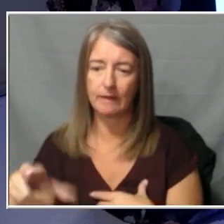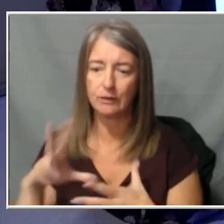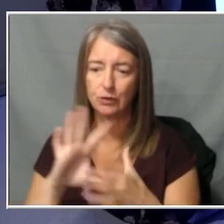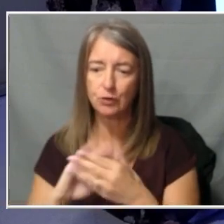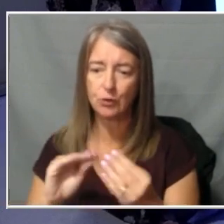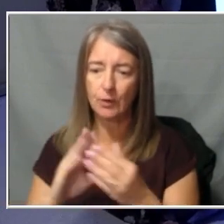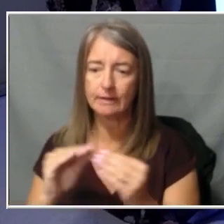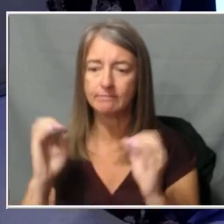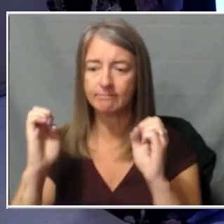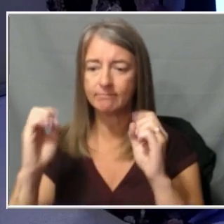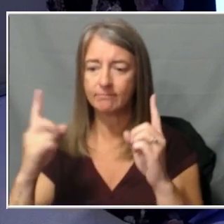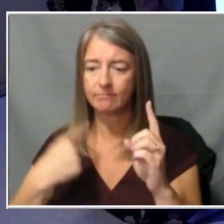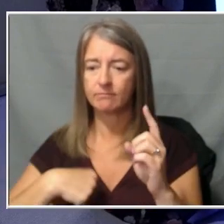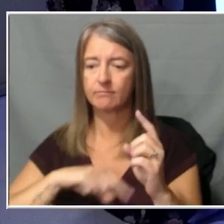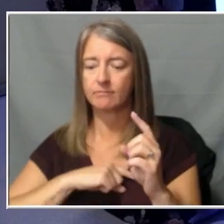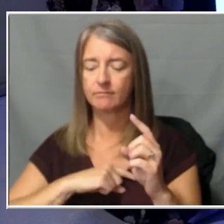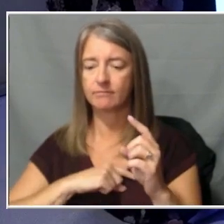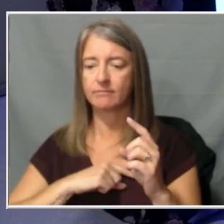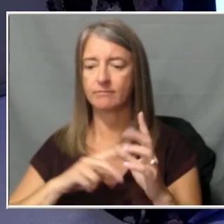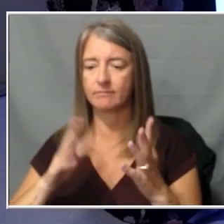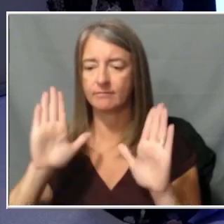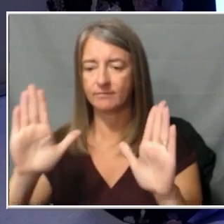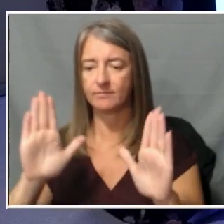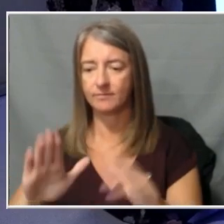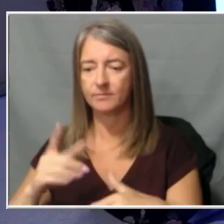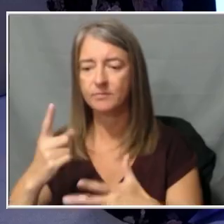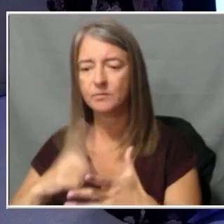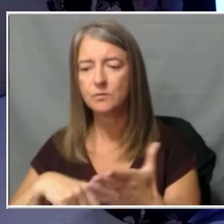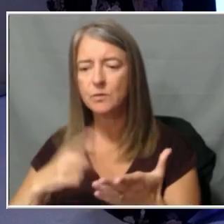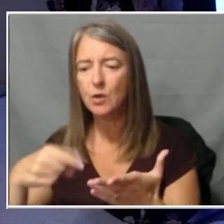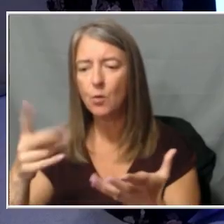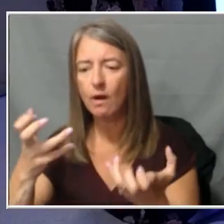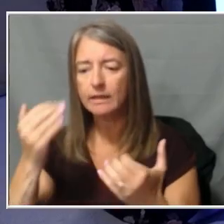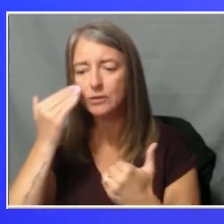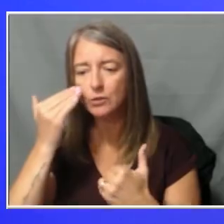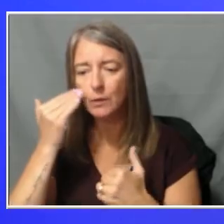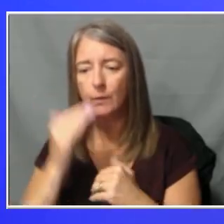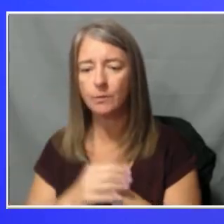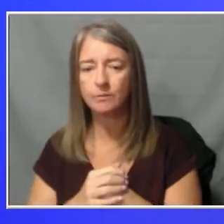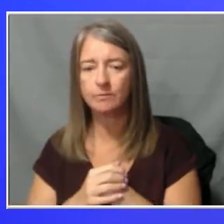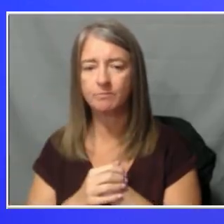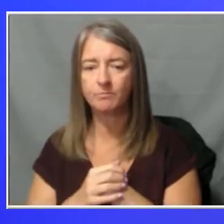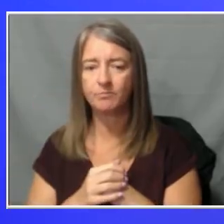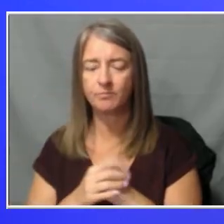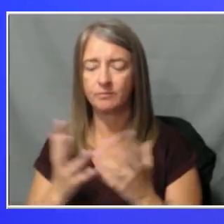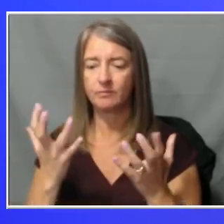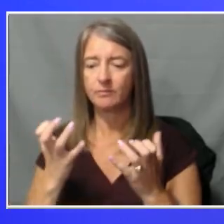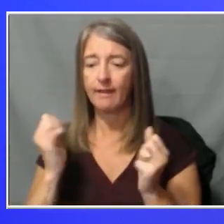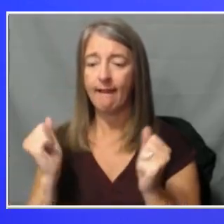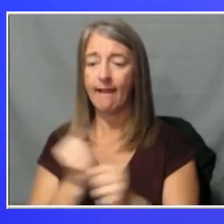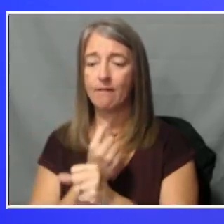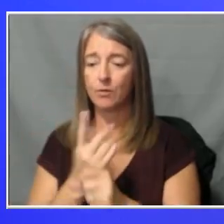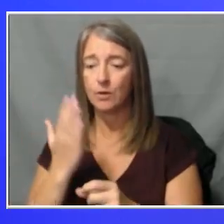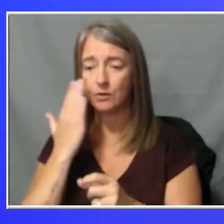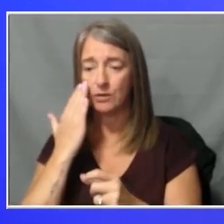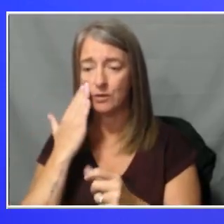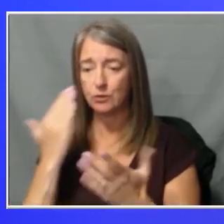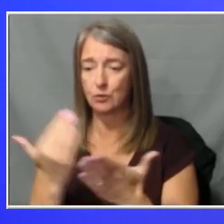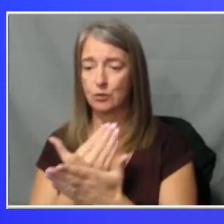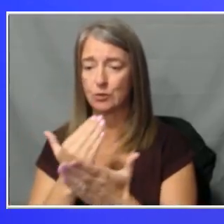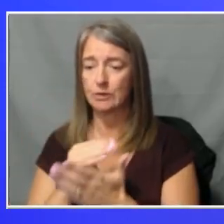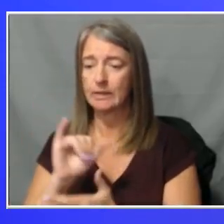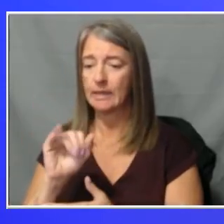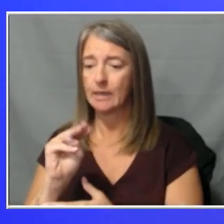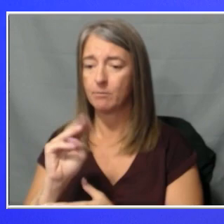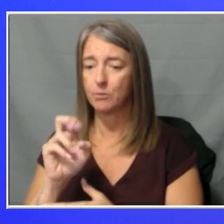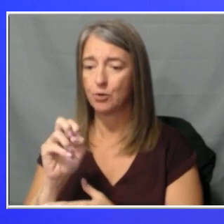just educating us and just being so fantastic. What do you want us to know? I want everyone to know about these new